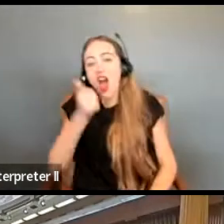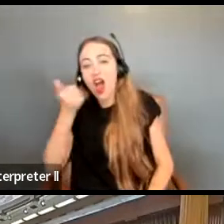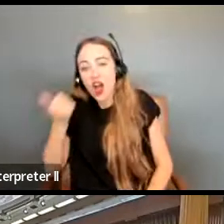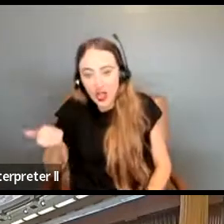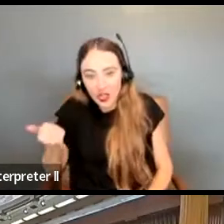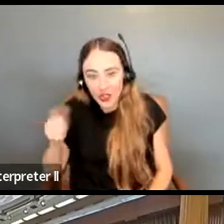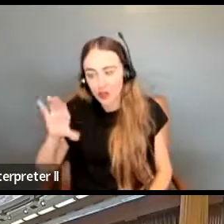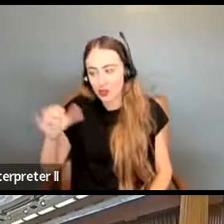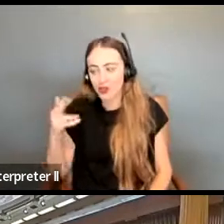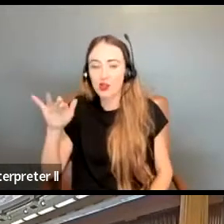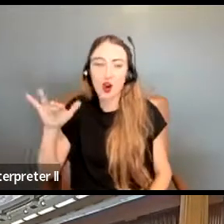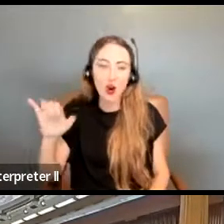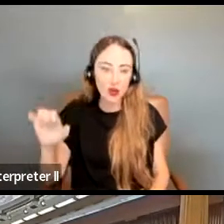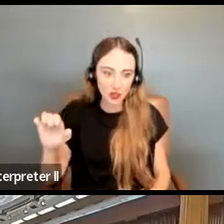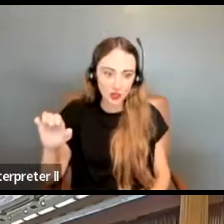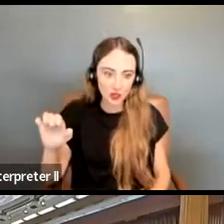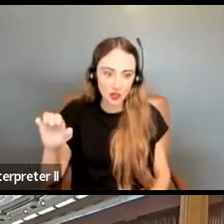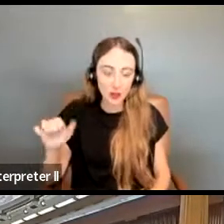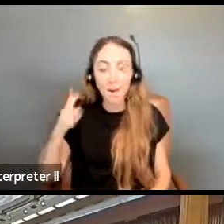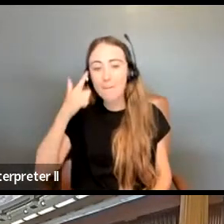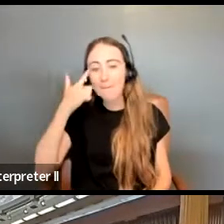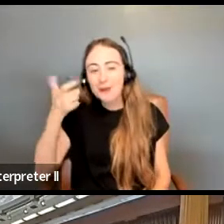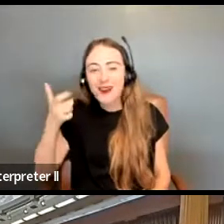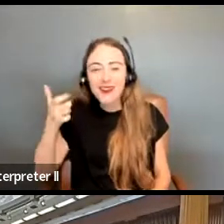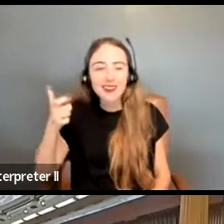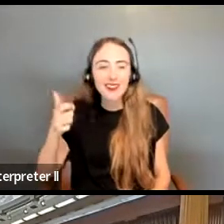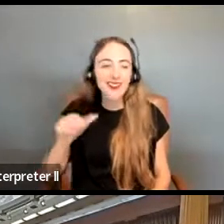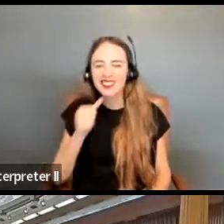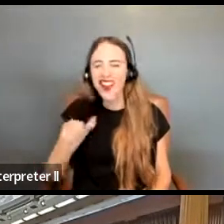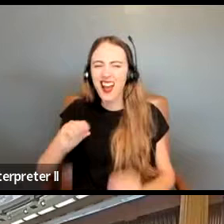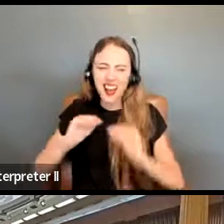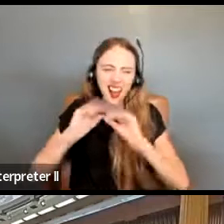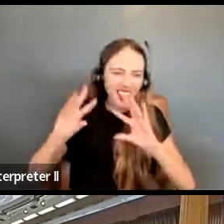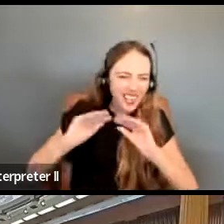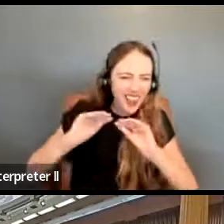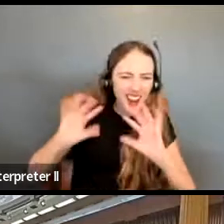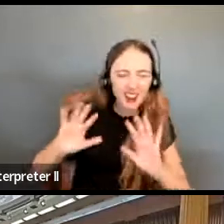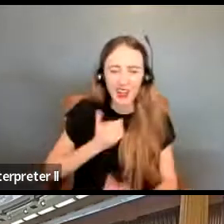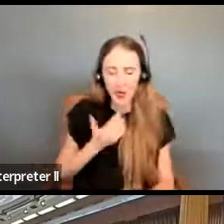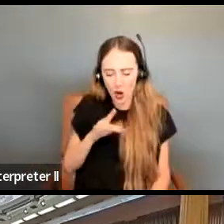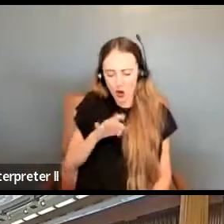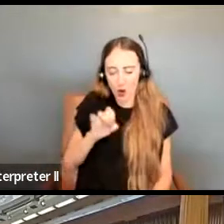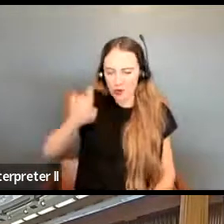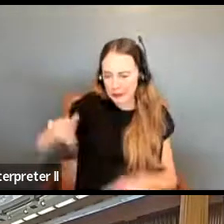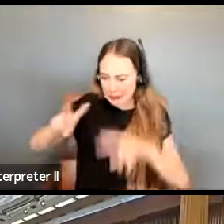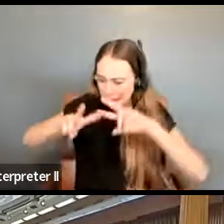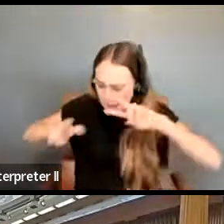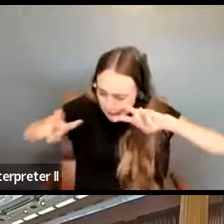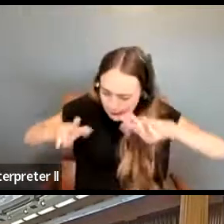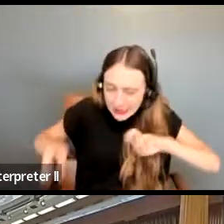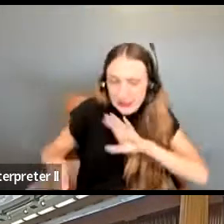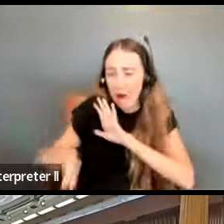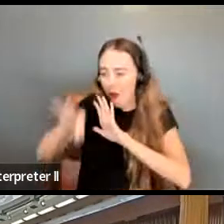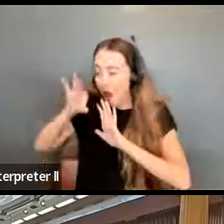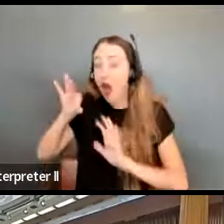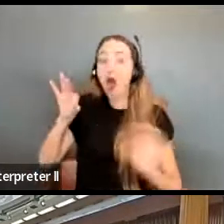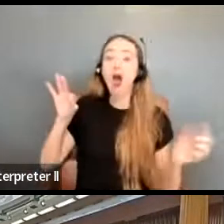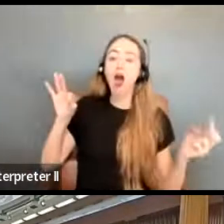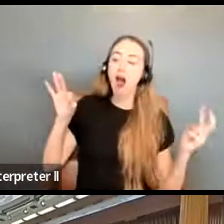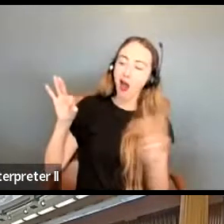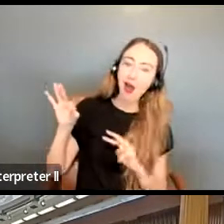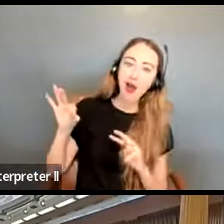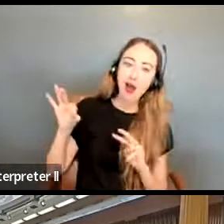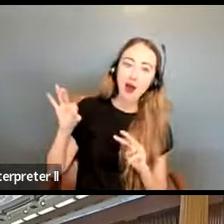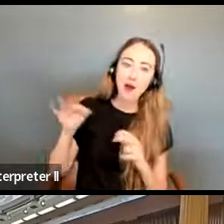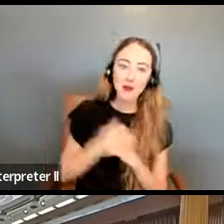charges. But because of the lack of clarity in our code, you have to dig in deep to pull all this out. So once you pull that out, what